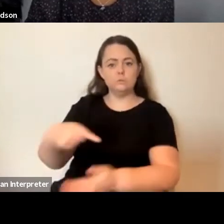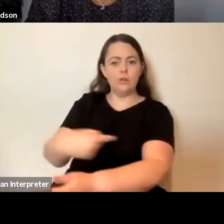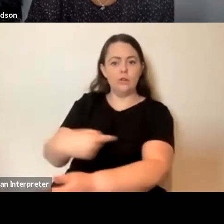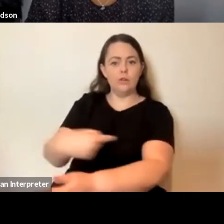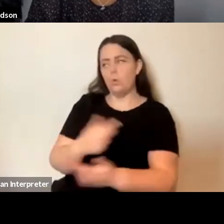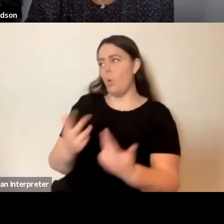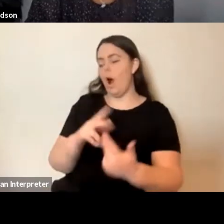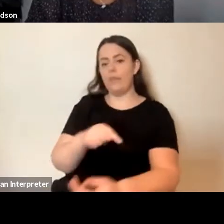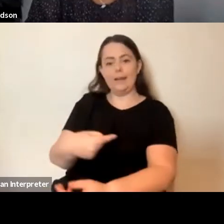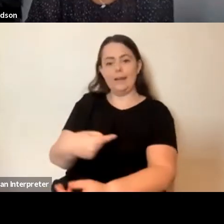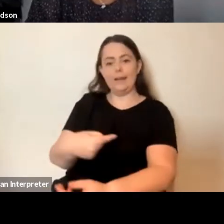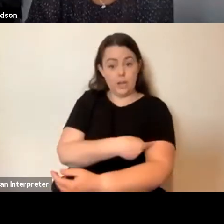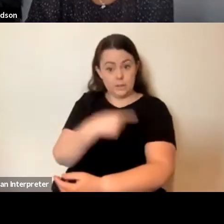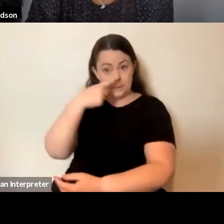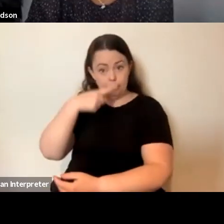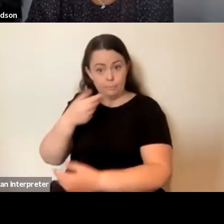Yes, is the answer.